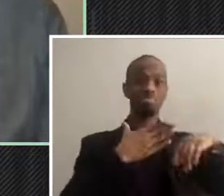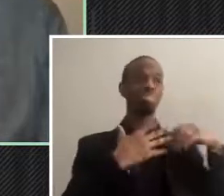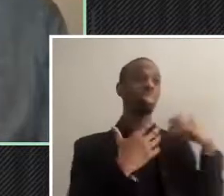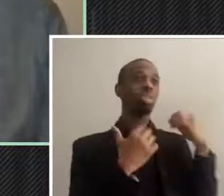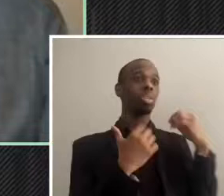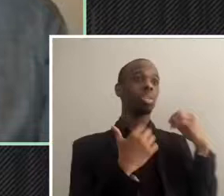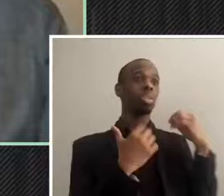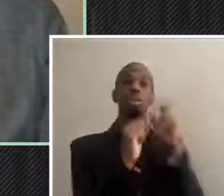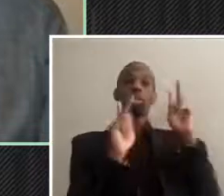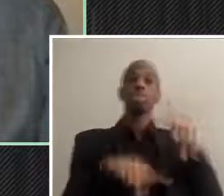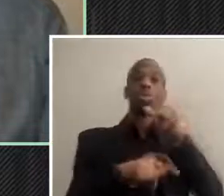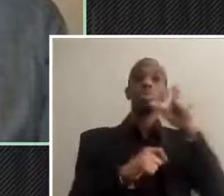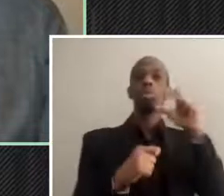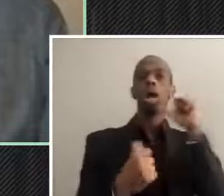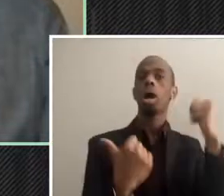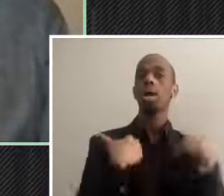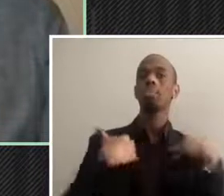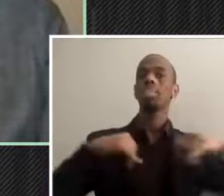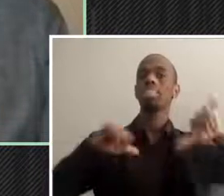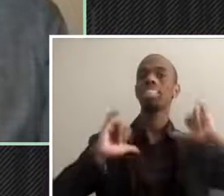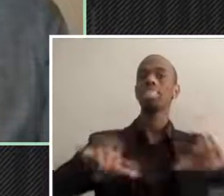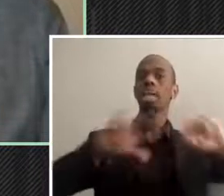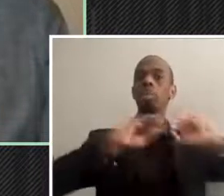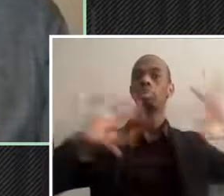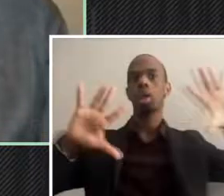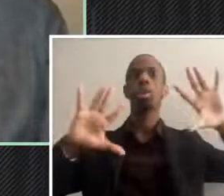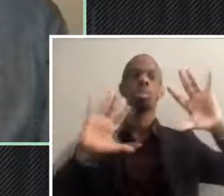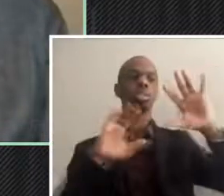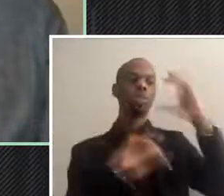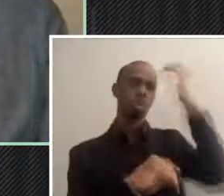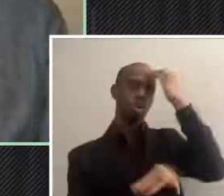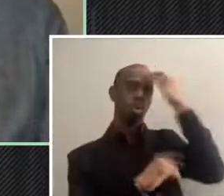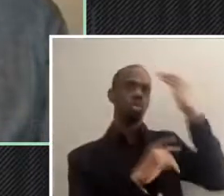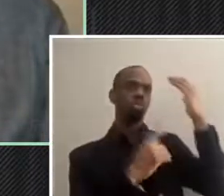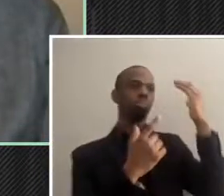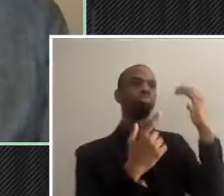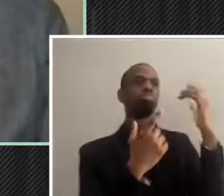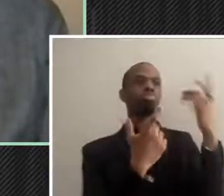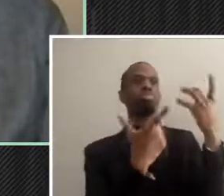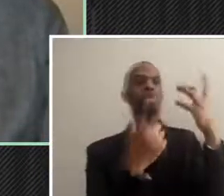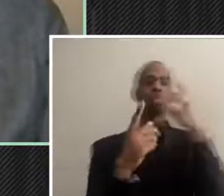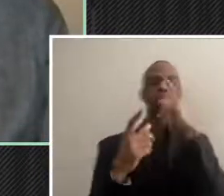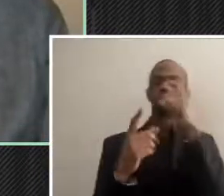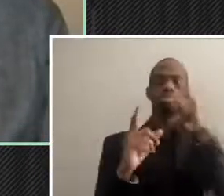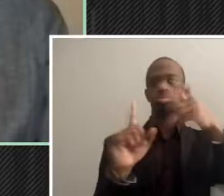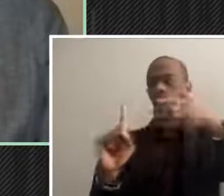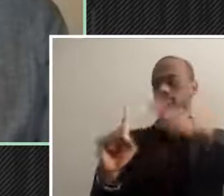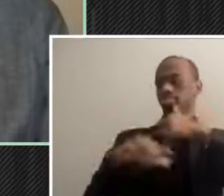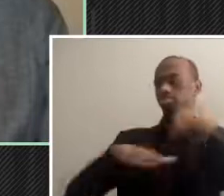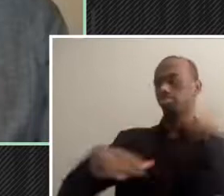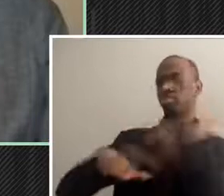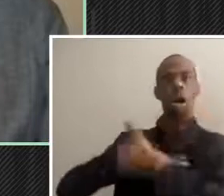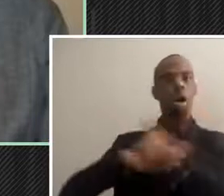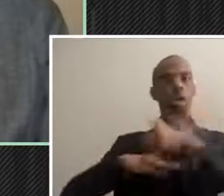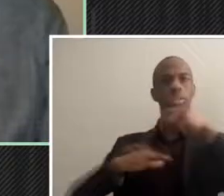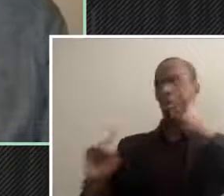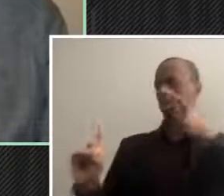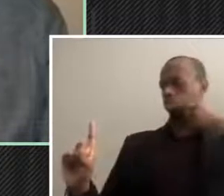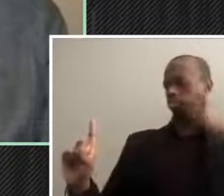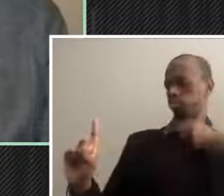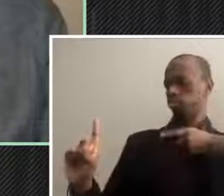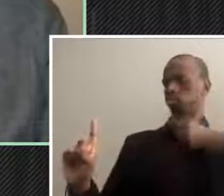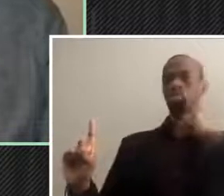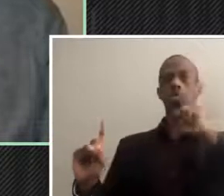whistle racism and policy that we saw from a previous administration, but there may be more subtle,